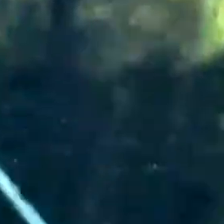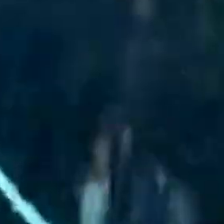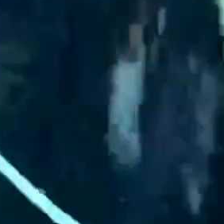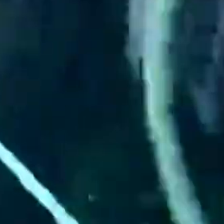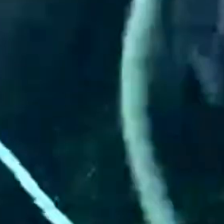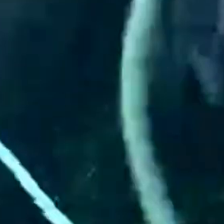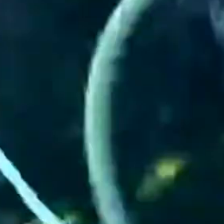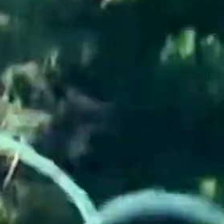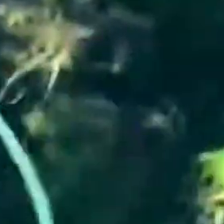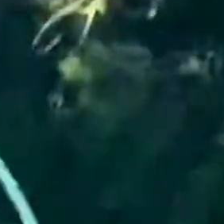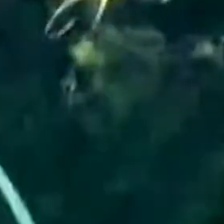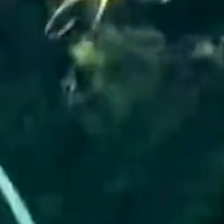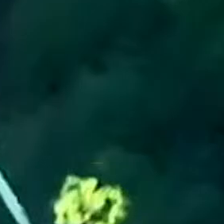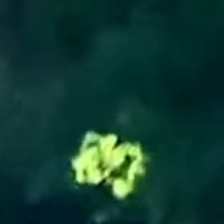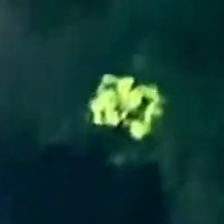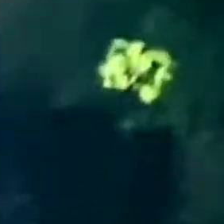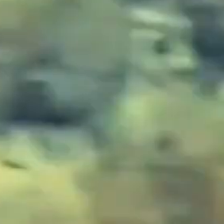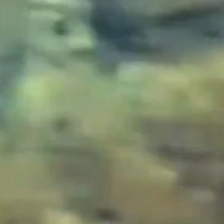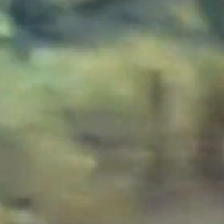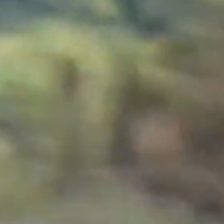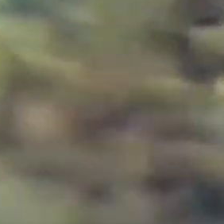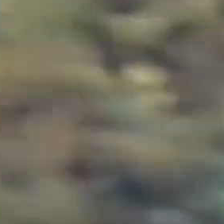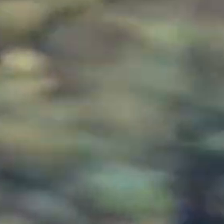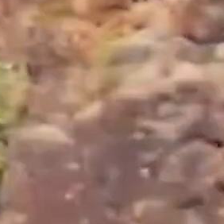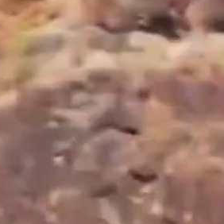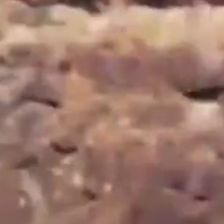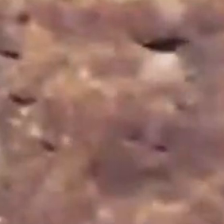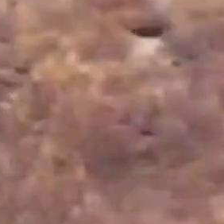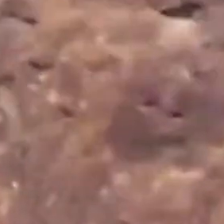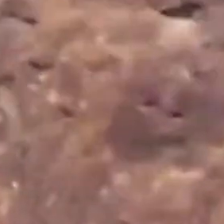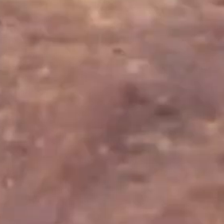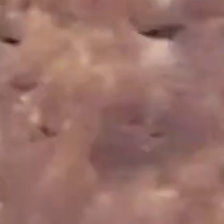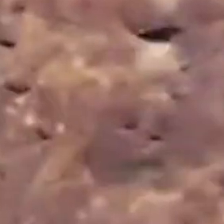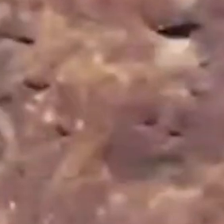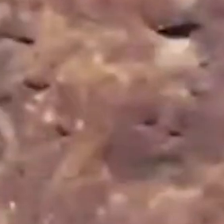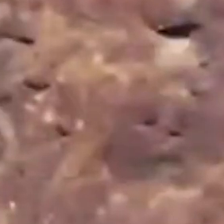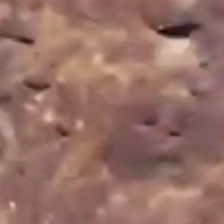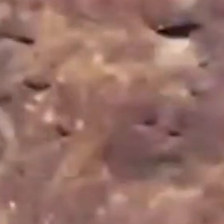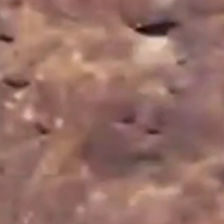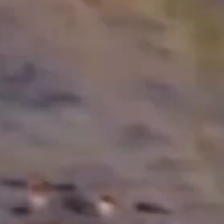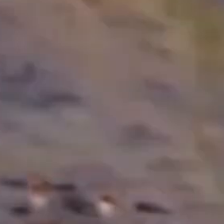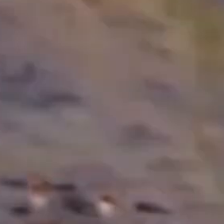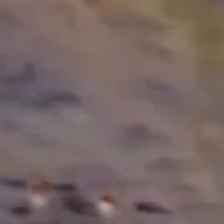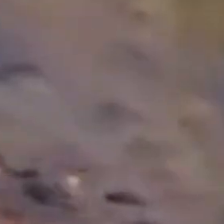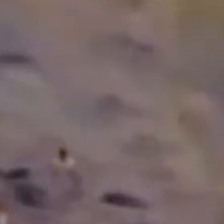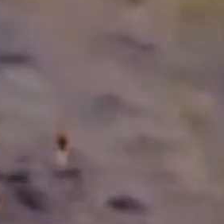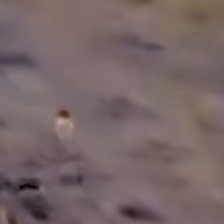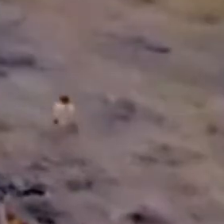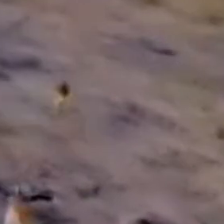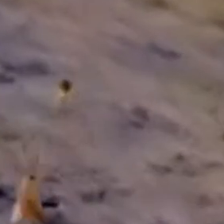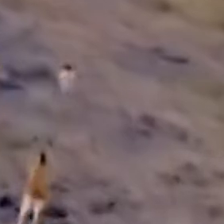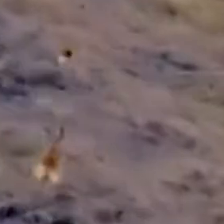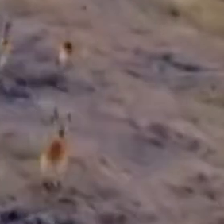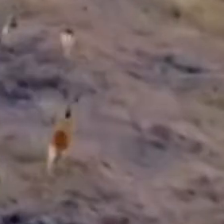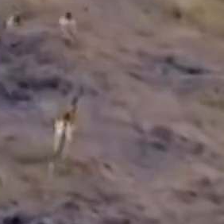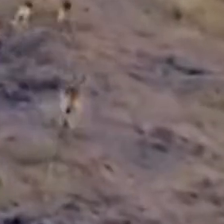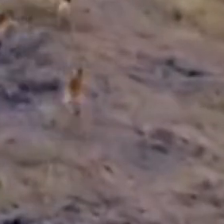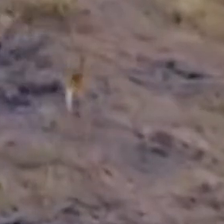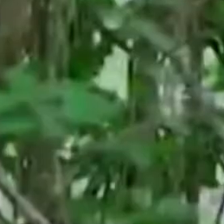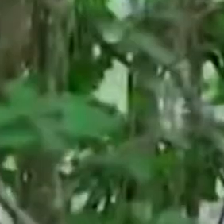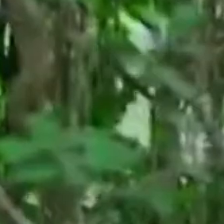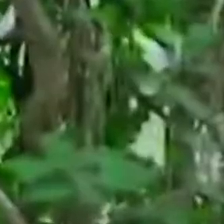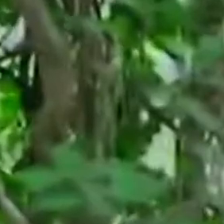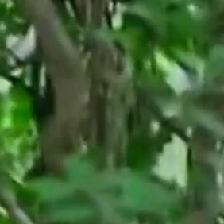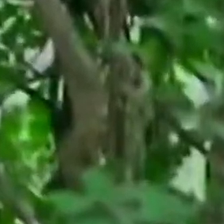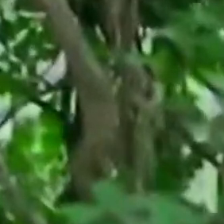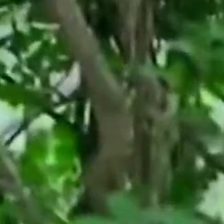to bungee jumps, and set your inner superhero free. If being up close and personal with nature